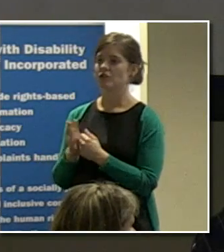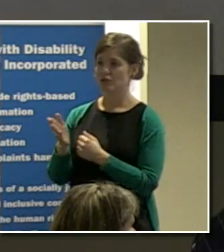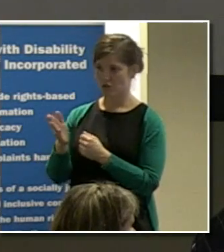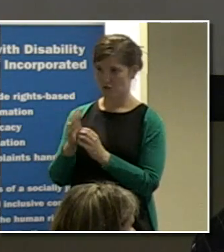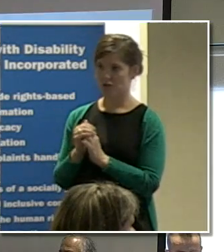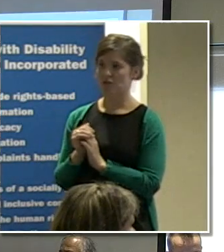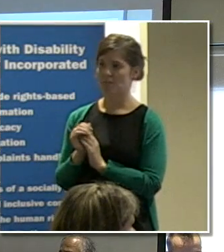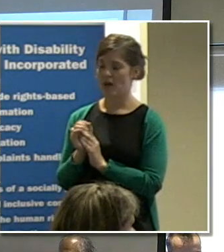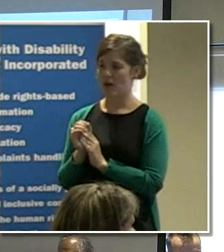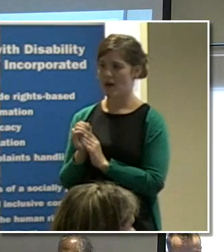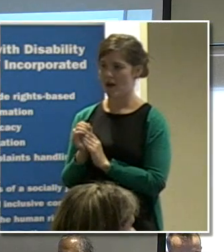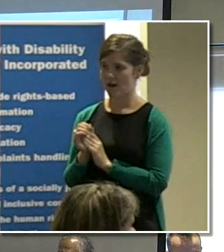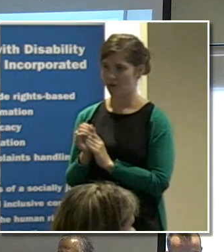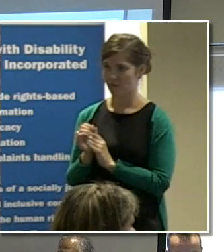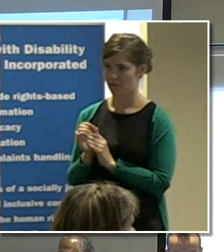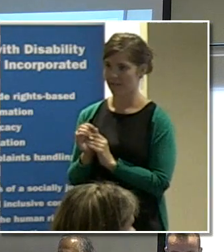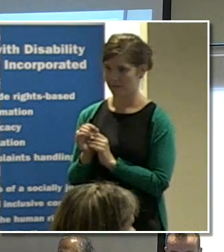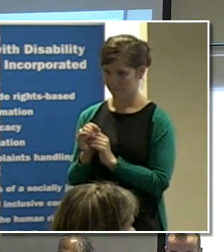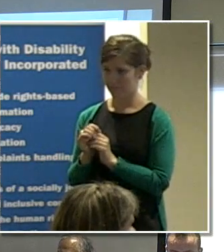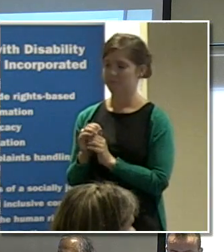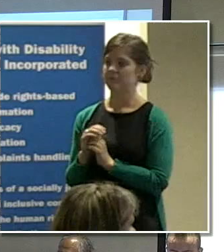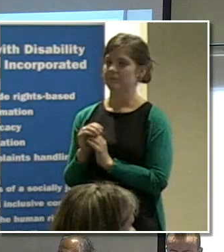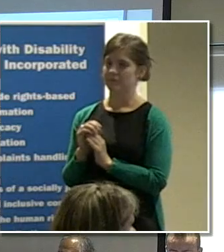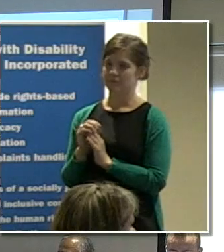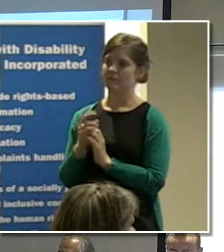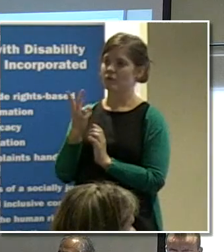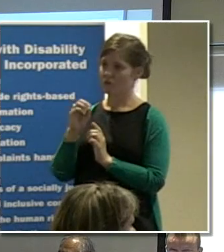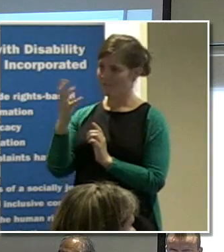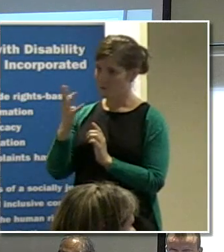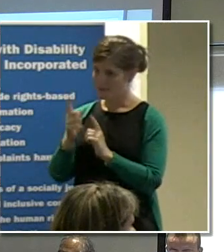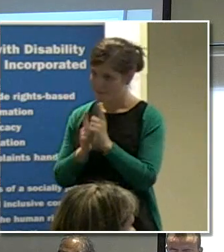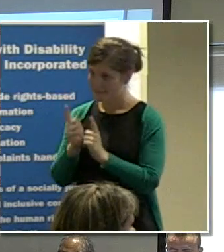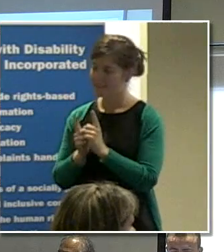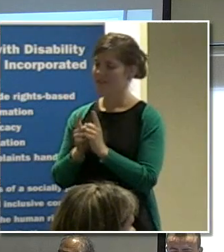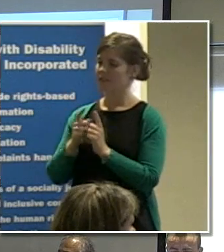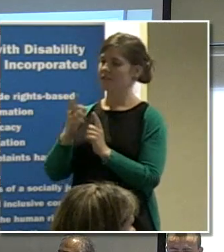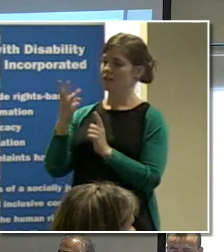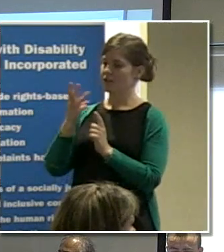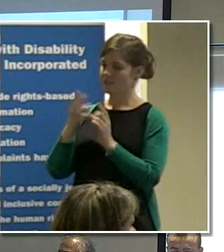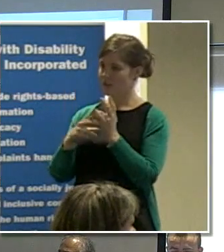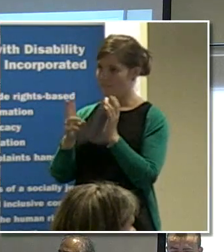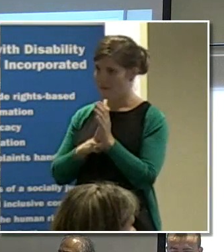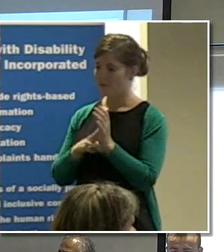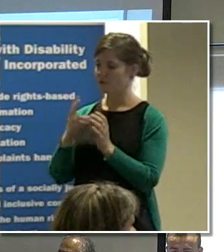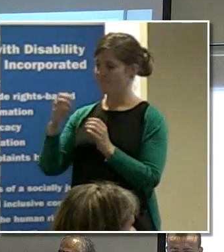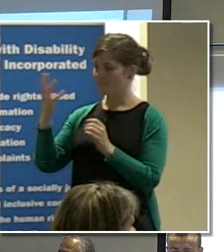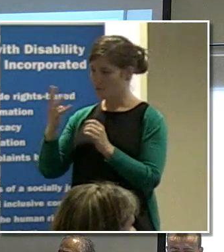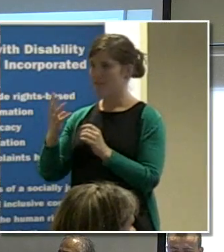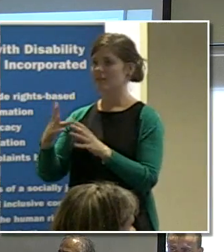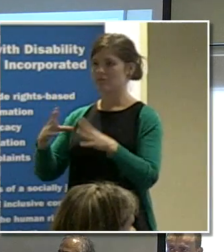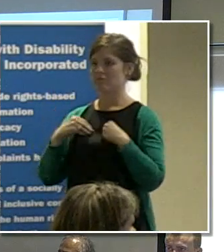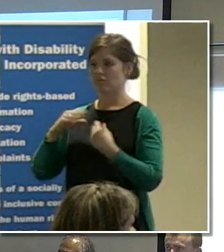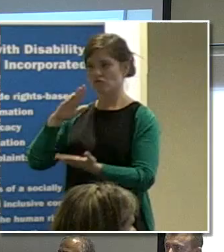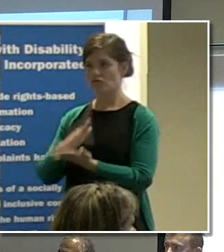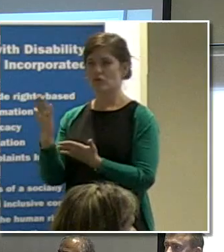PWD 2014 Annual General Meeting held on 30th of November 2014 be adopted as a true and accurate record